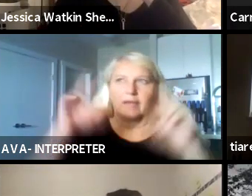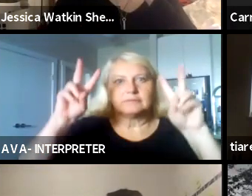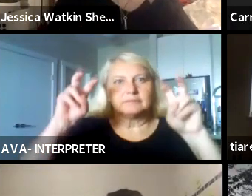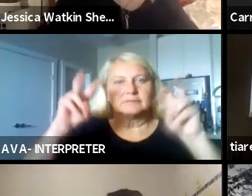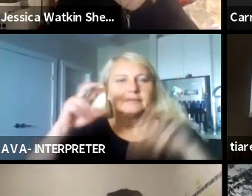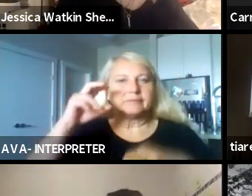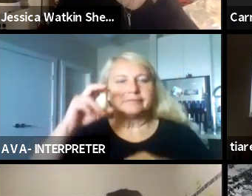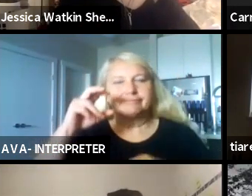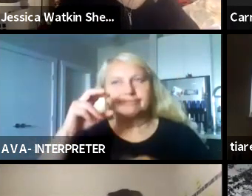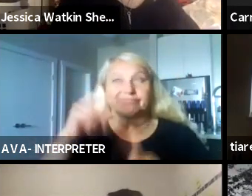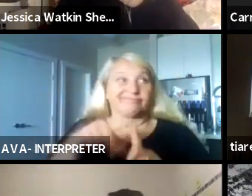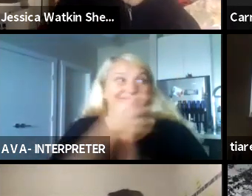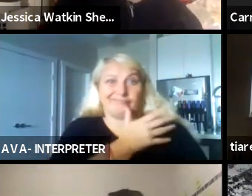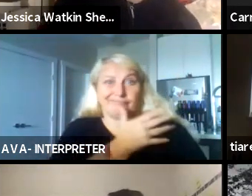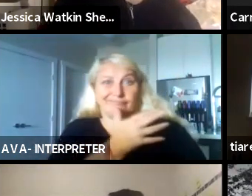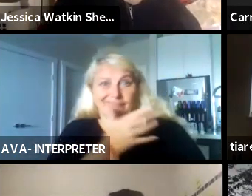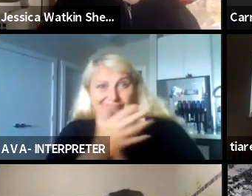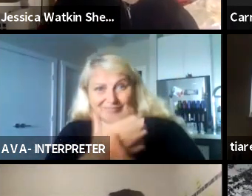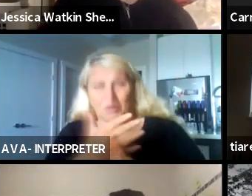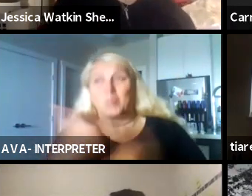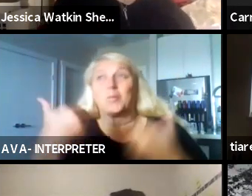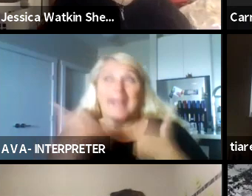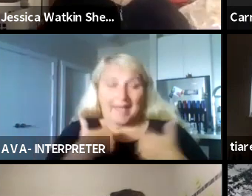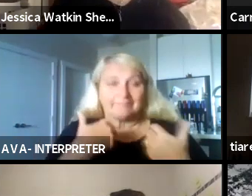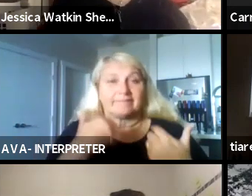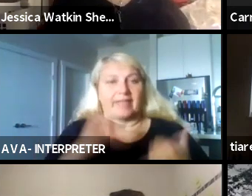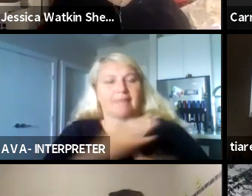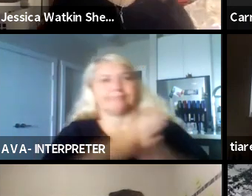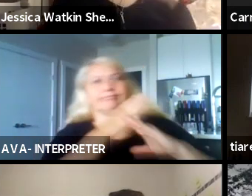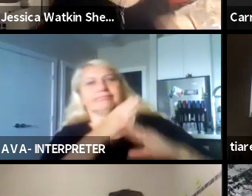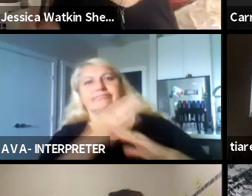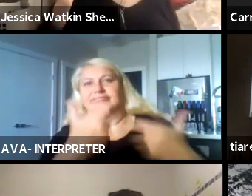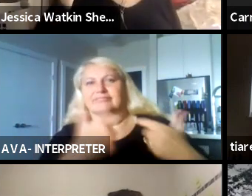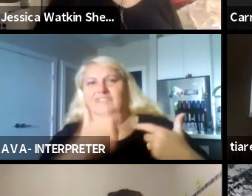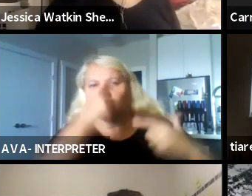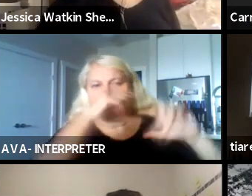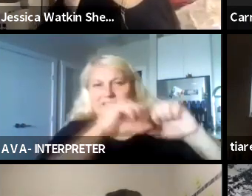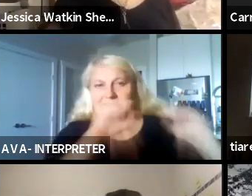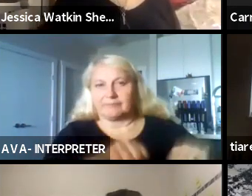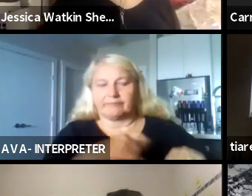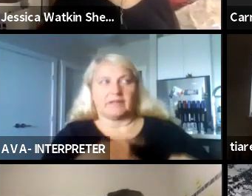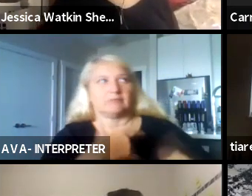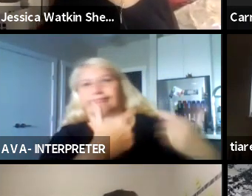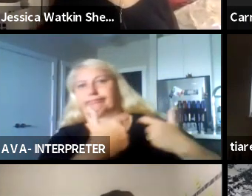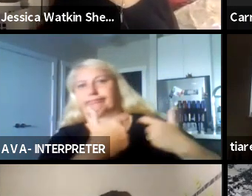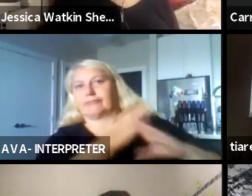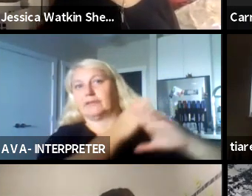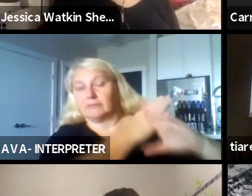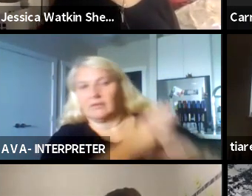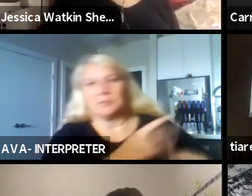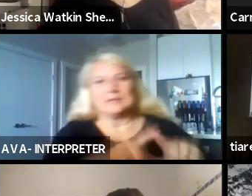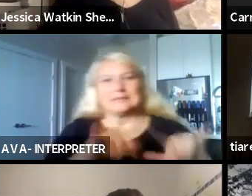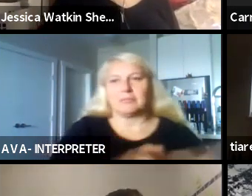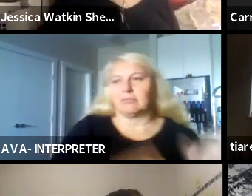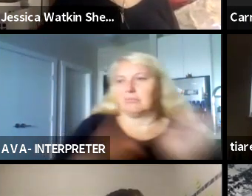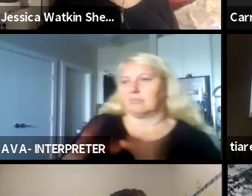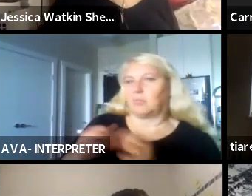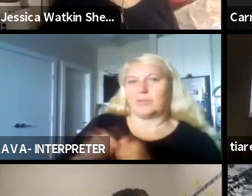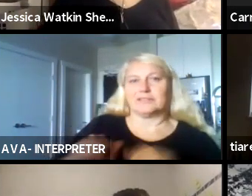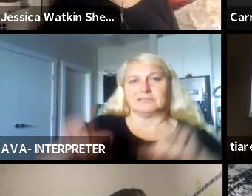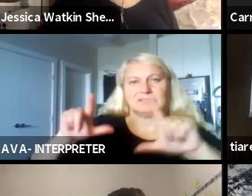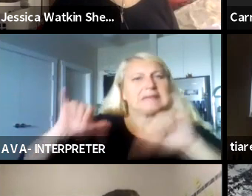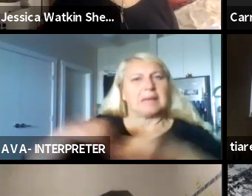confront off of the digital landscape and on the digital landscape. So while we have, you know, while everything